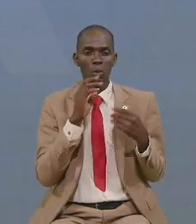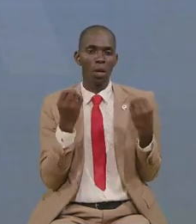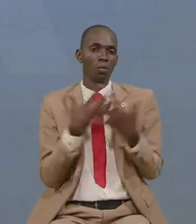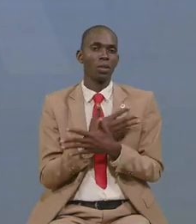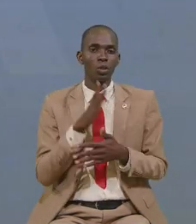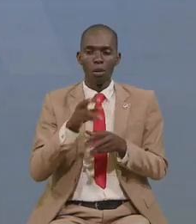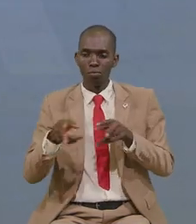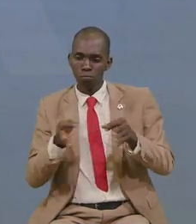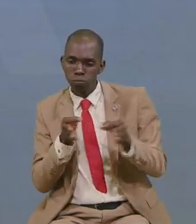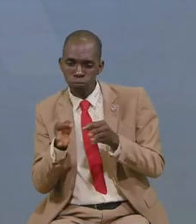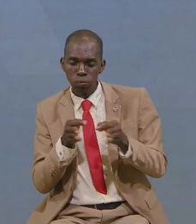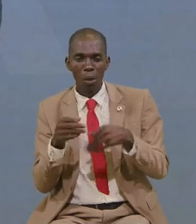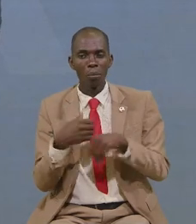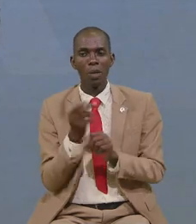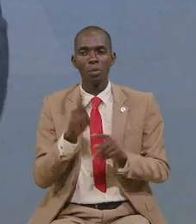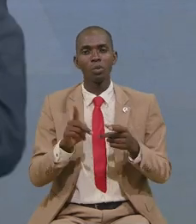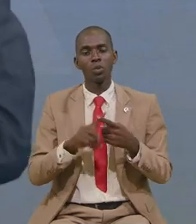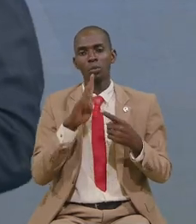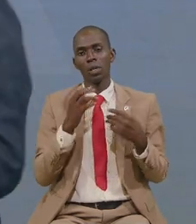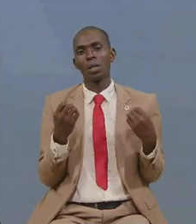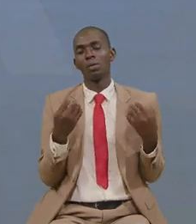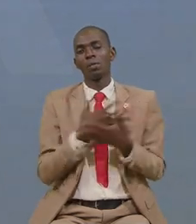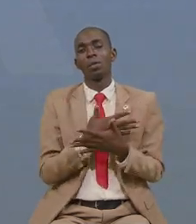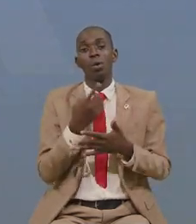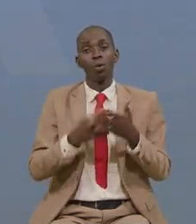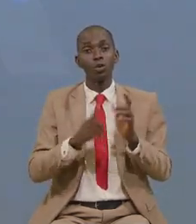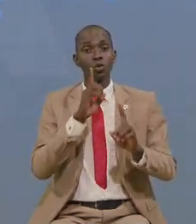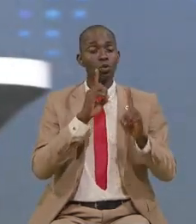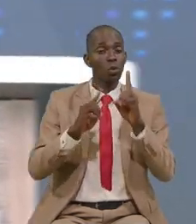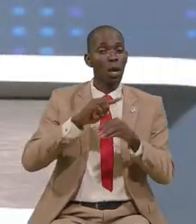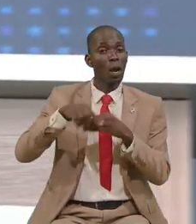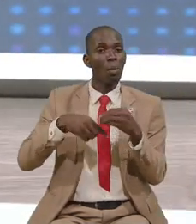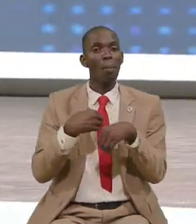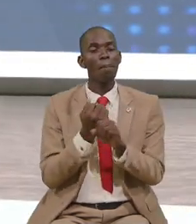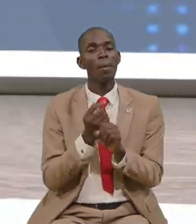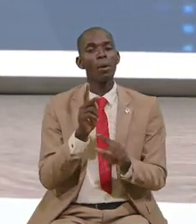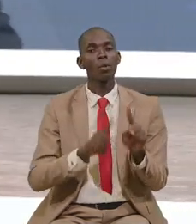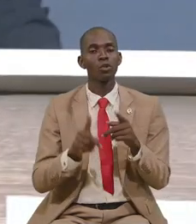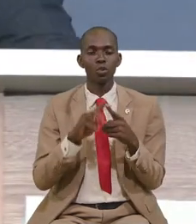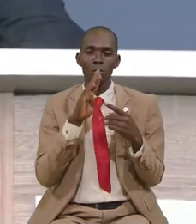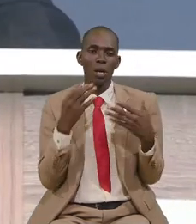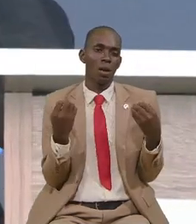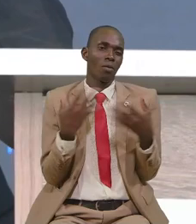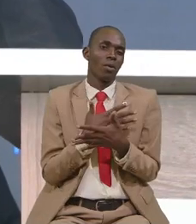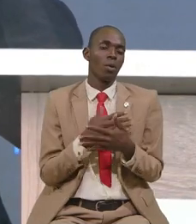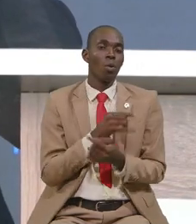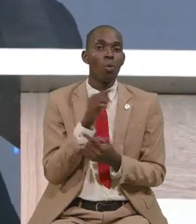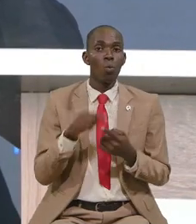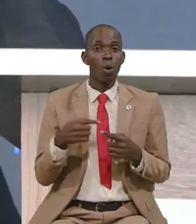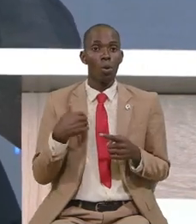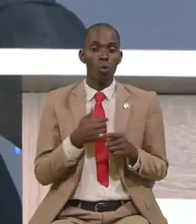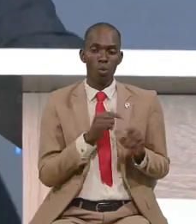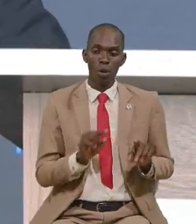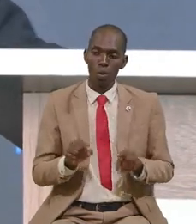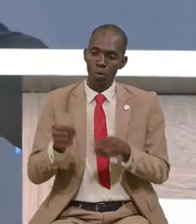afraid. What they talk about makes them afraid. When we go as Christ has